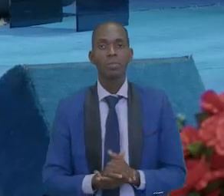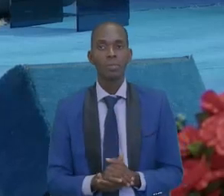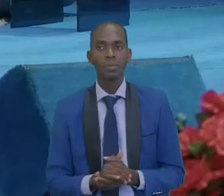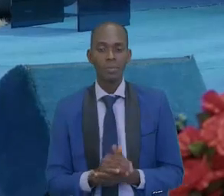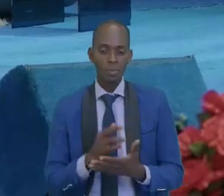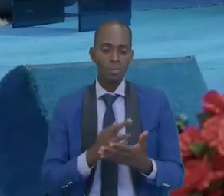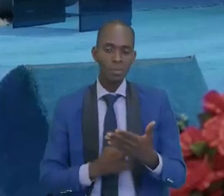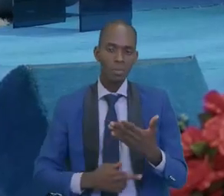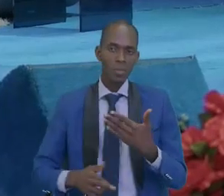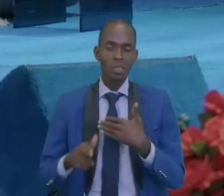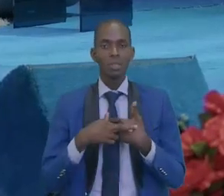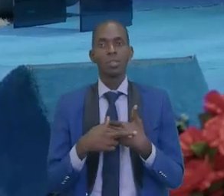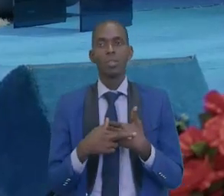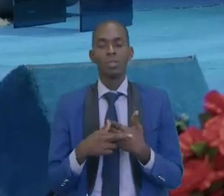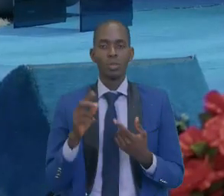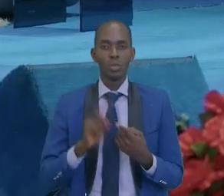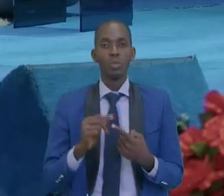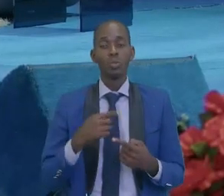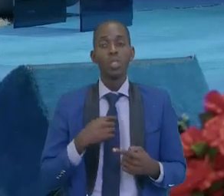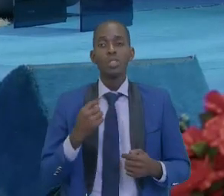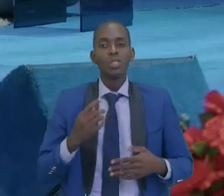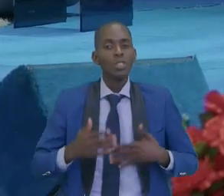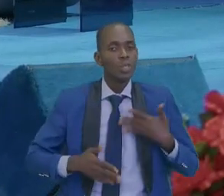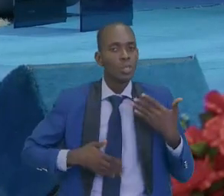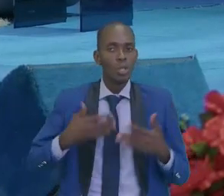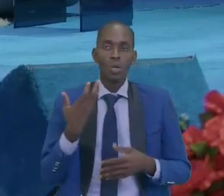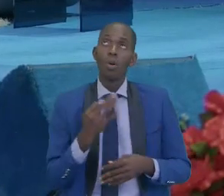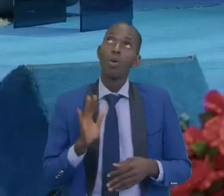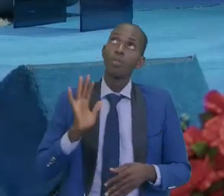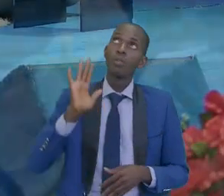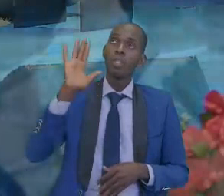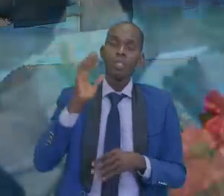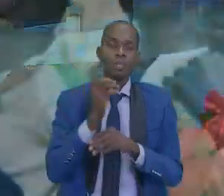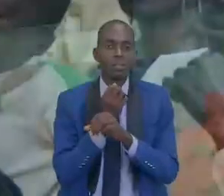Restore unto me the joy of thy salvation.